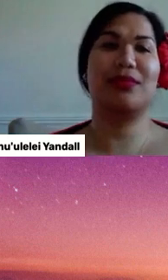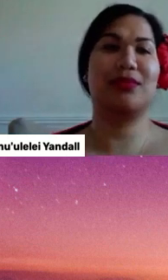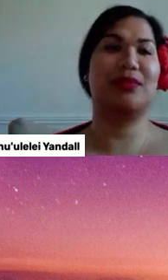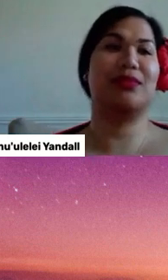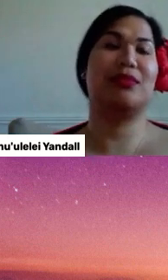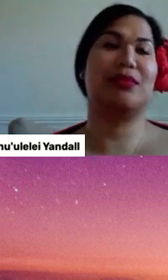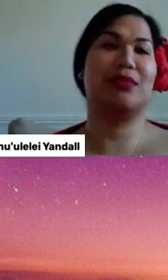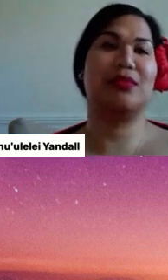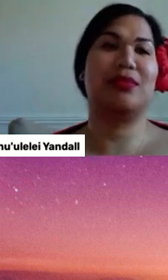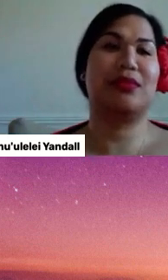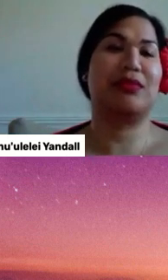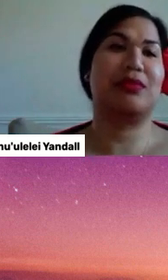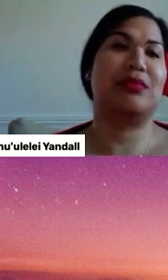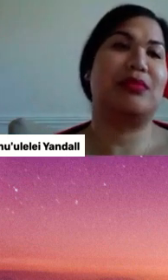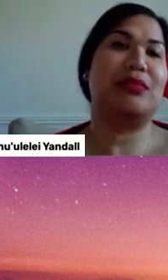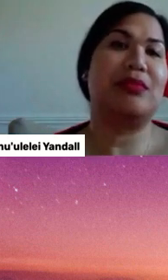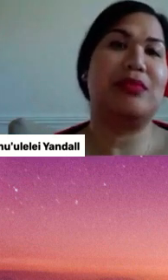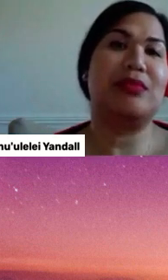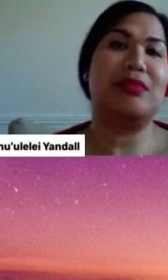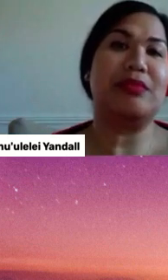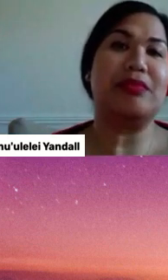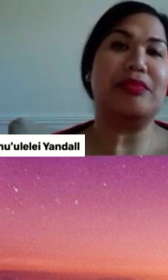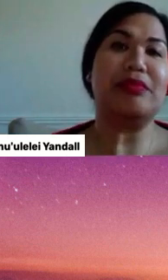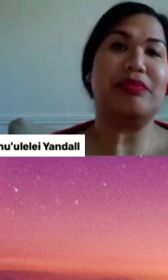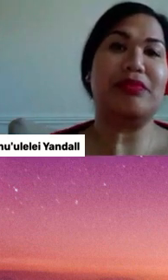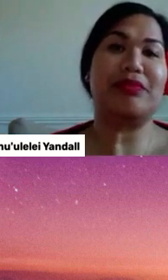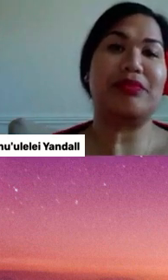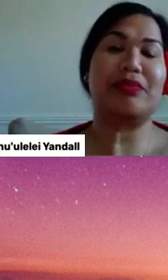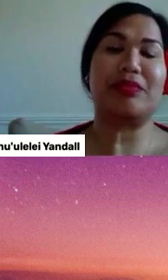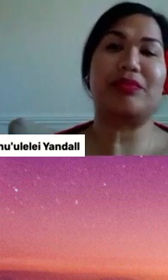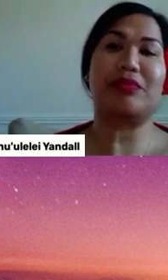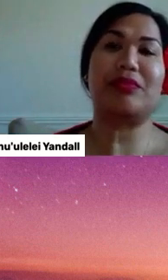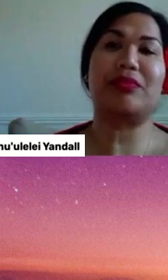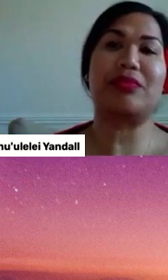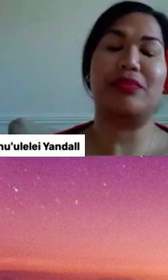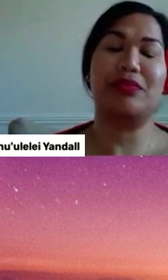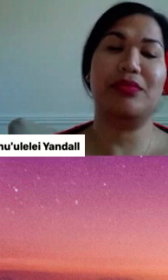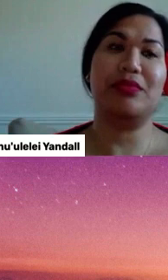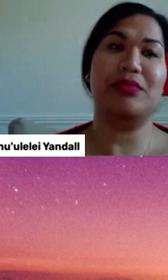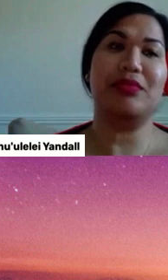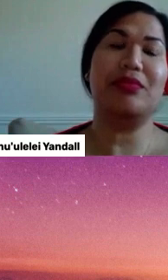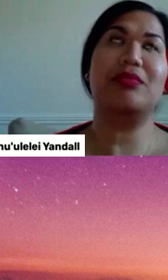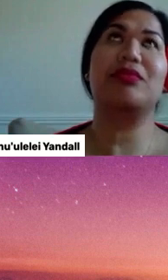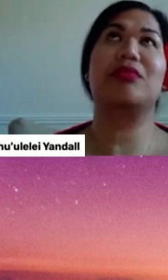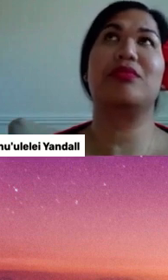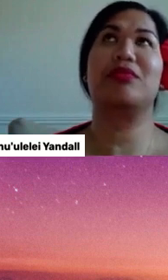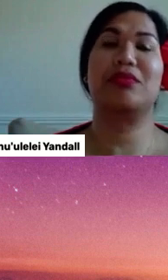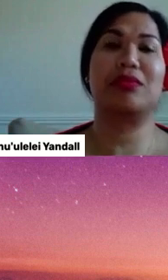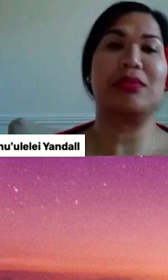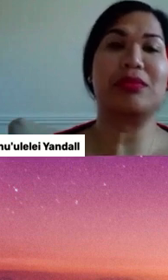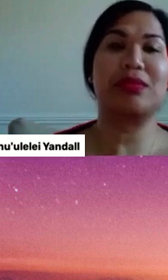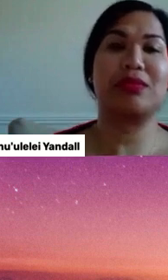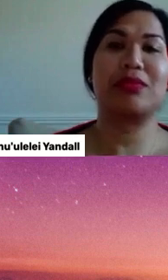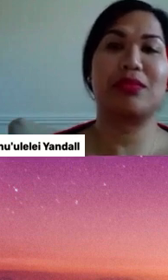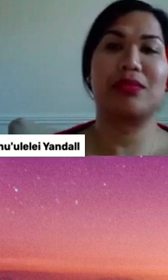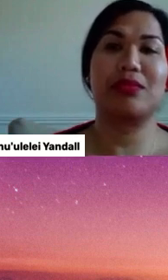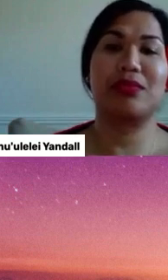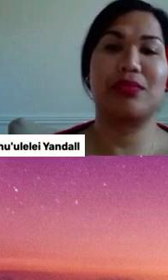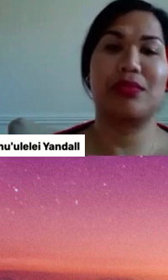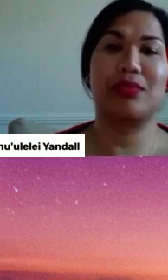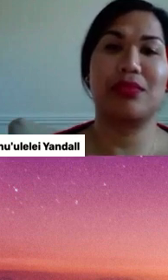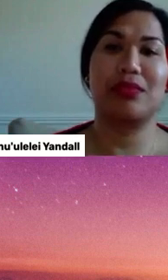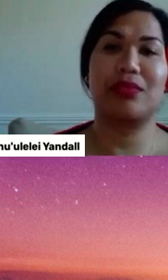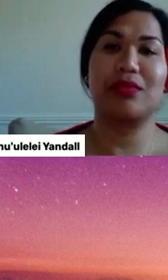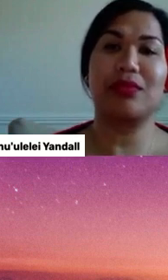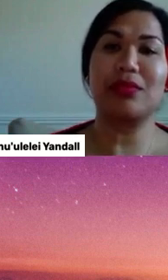been having one or two conversations about some of these topics and how important they are to us. As